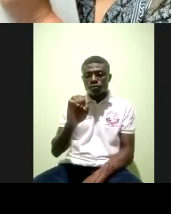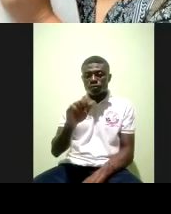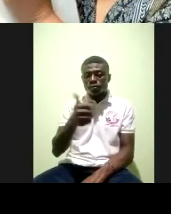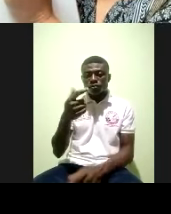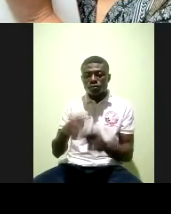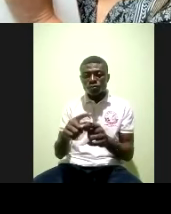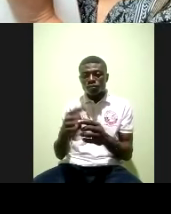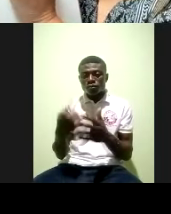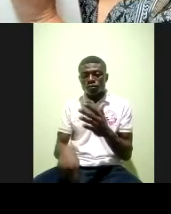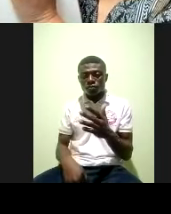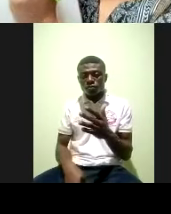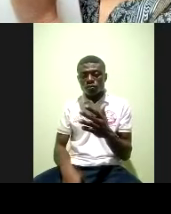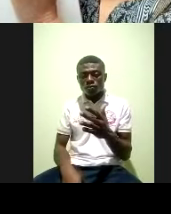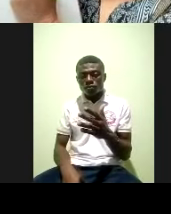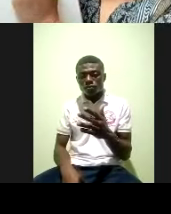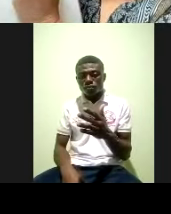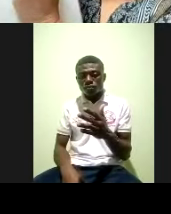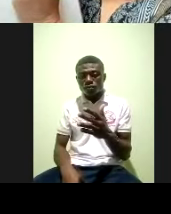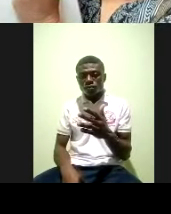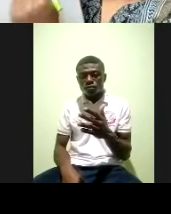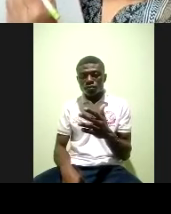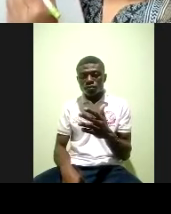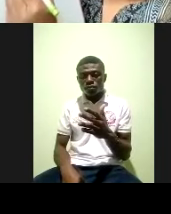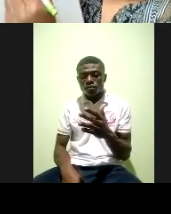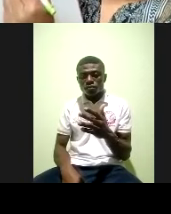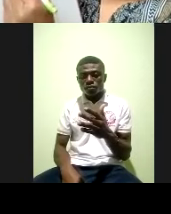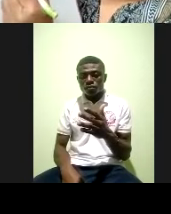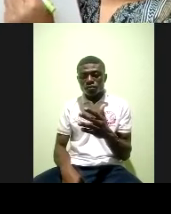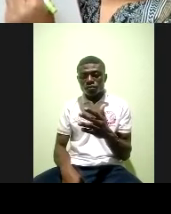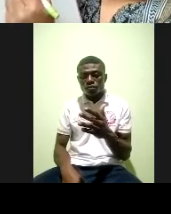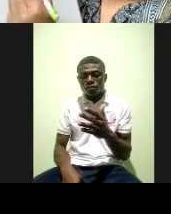be hope,